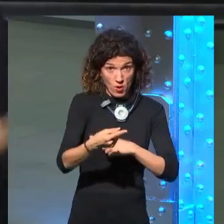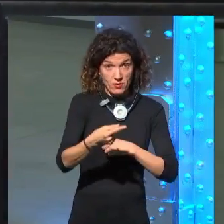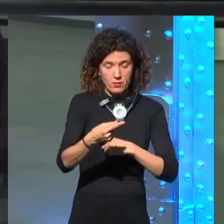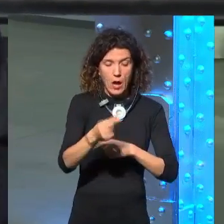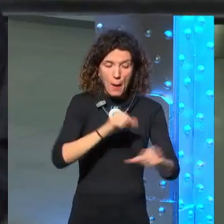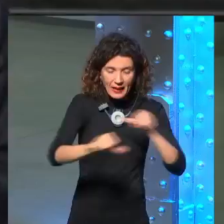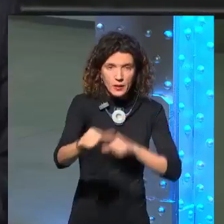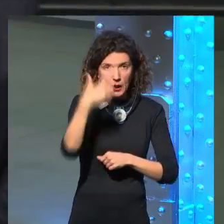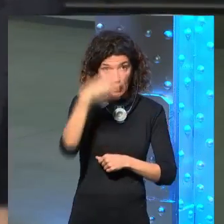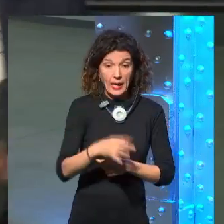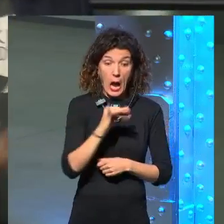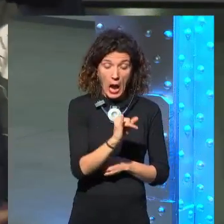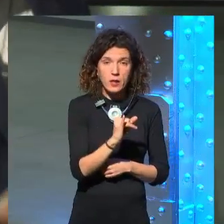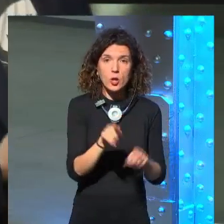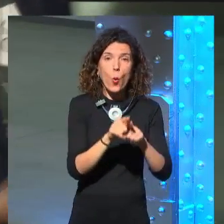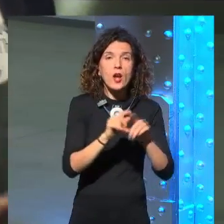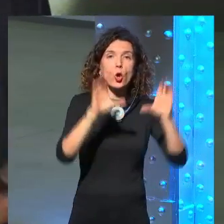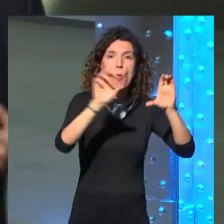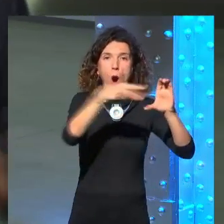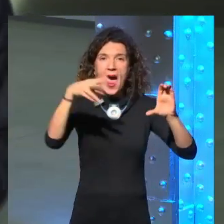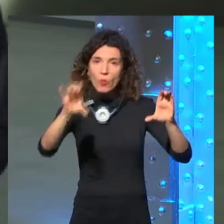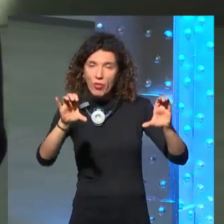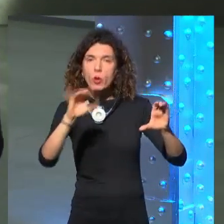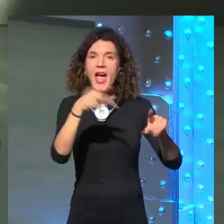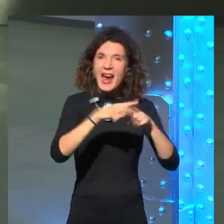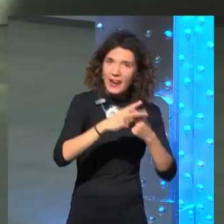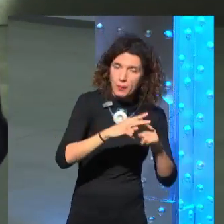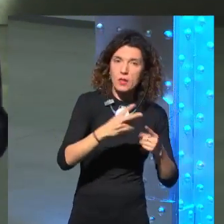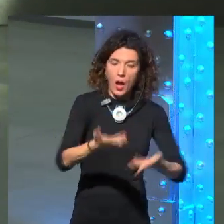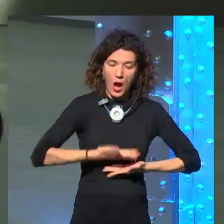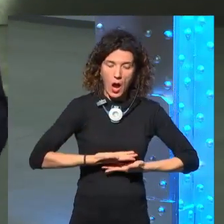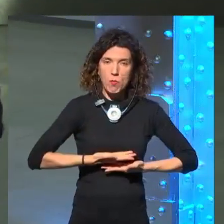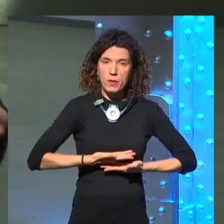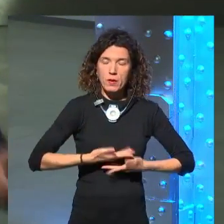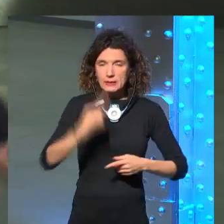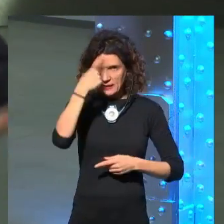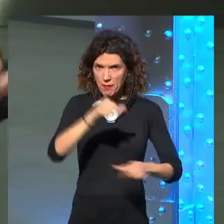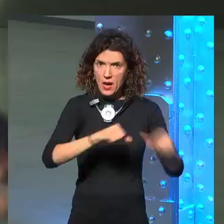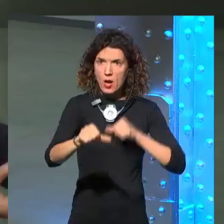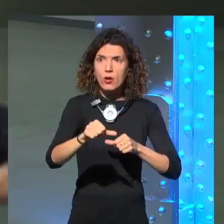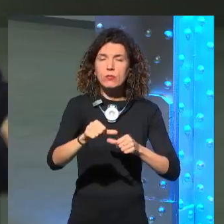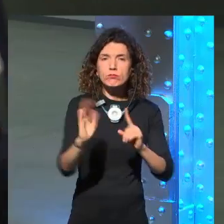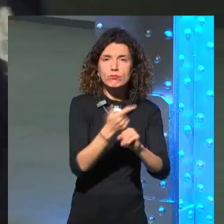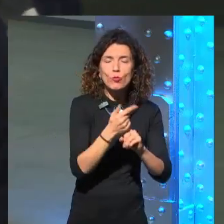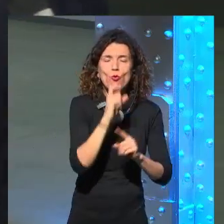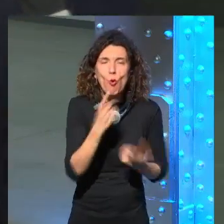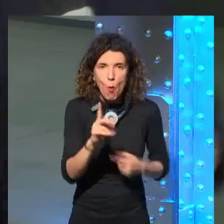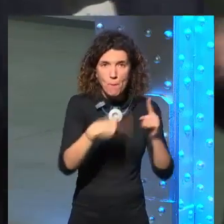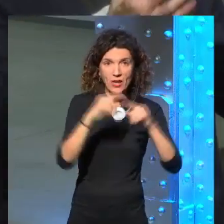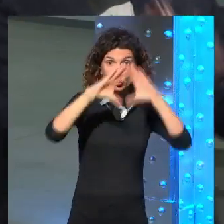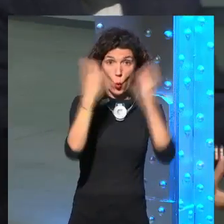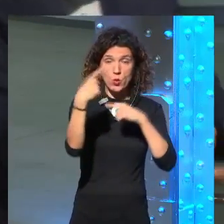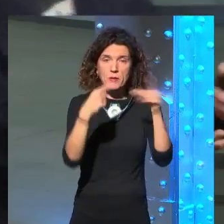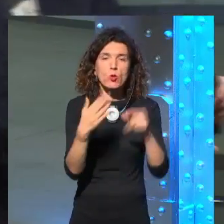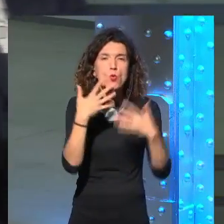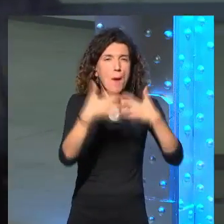we had the equations, the tools to be able to predict the universe, that it was just a piece of clockwork machinery,